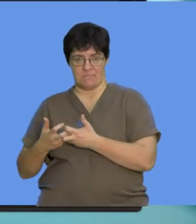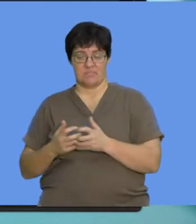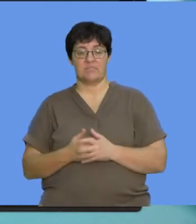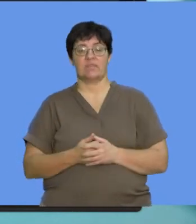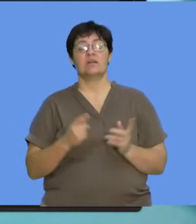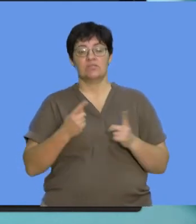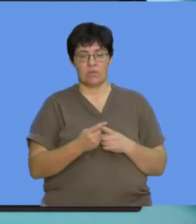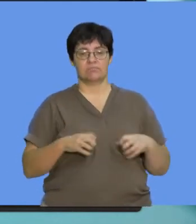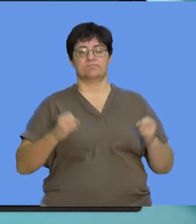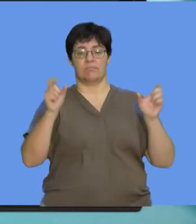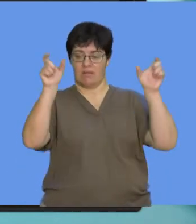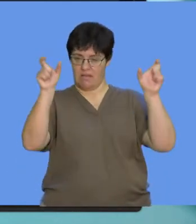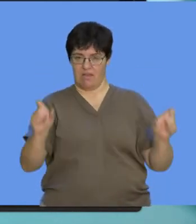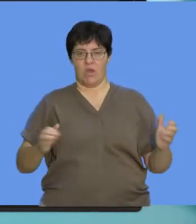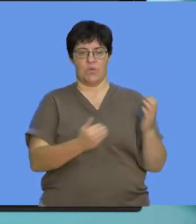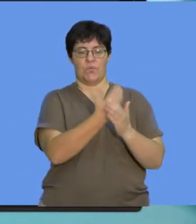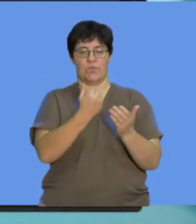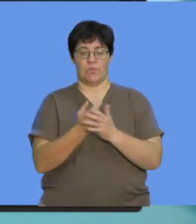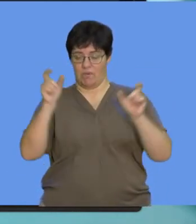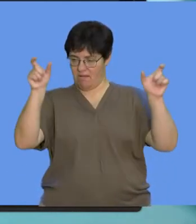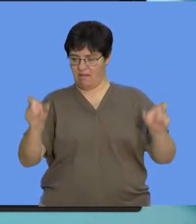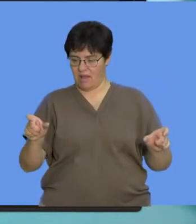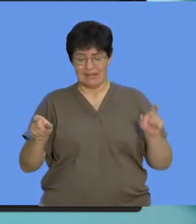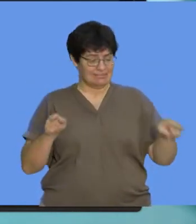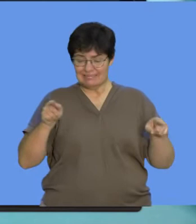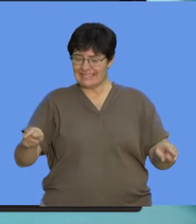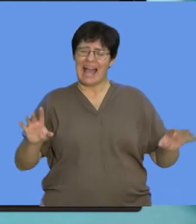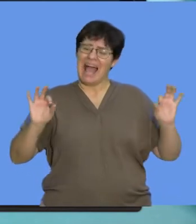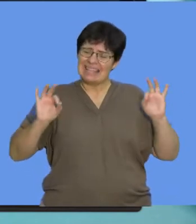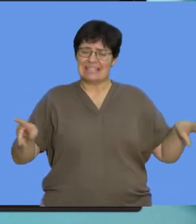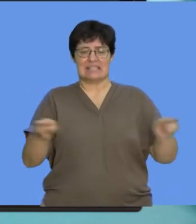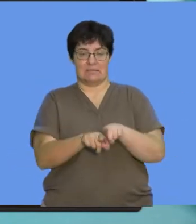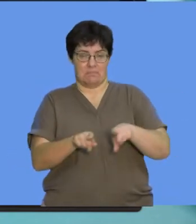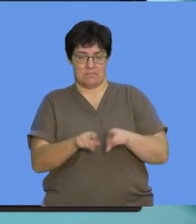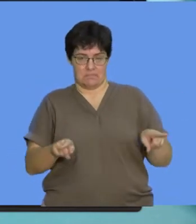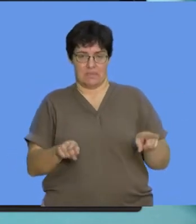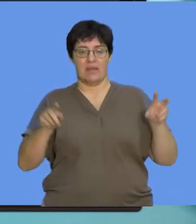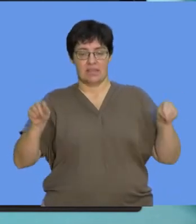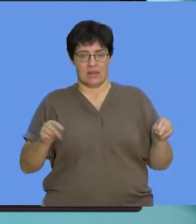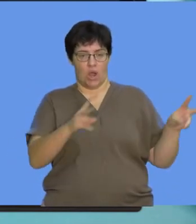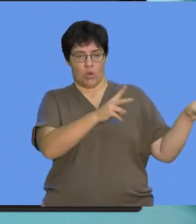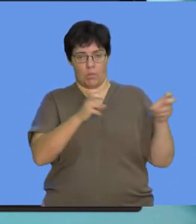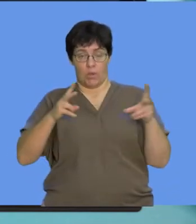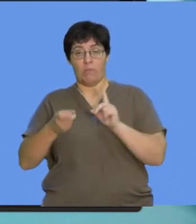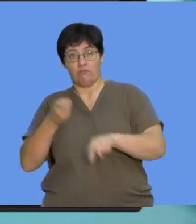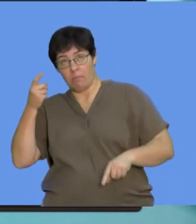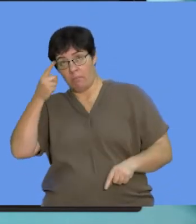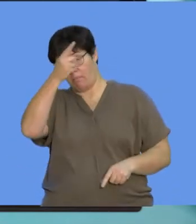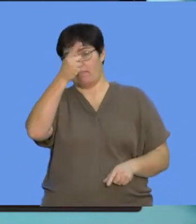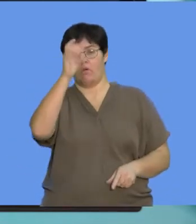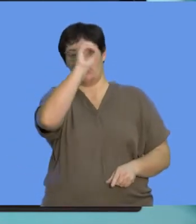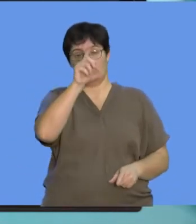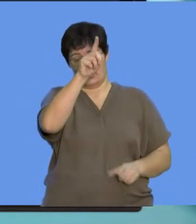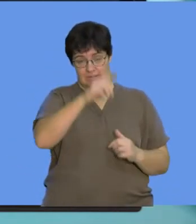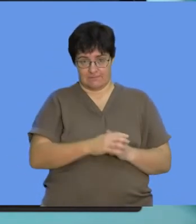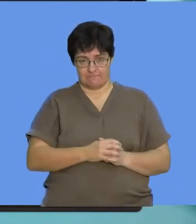pair with the complementary strands, to eventually form two new strands that are identical to each other, thus forming copies of